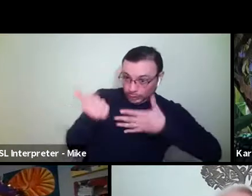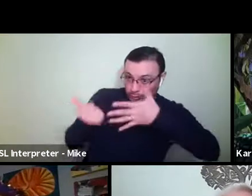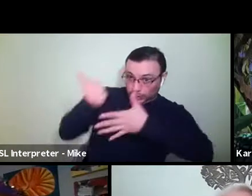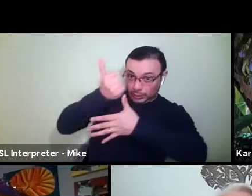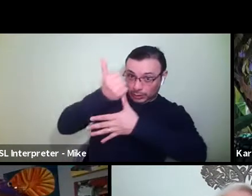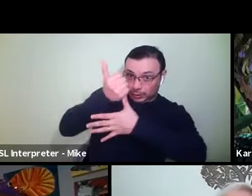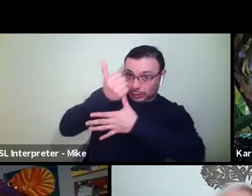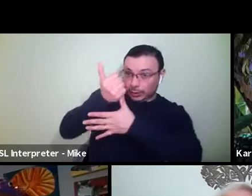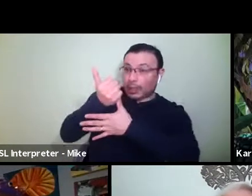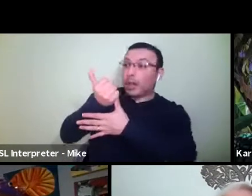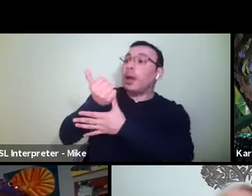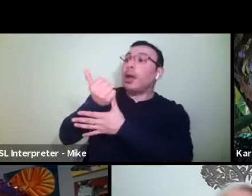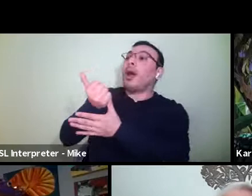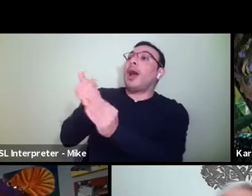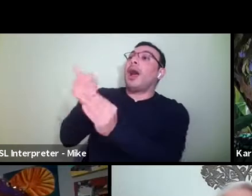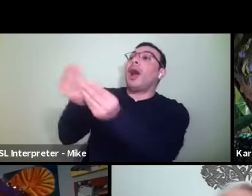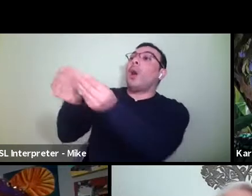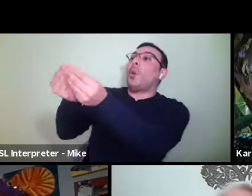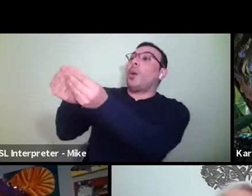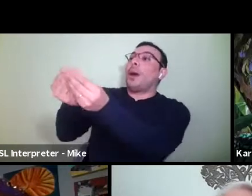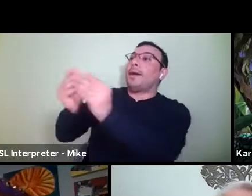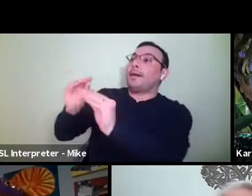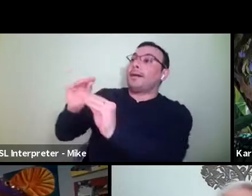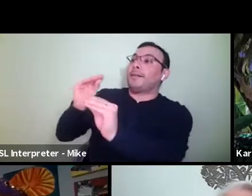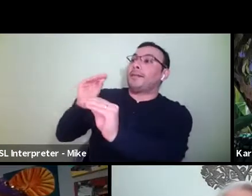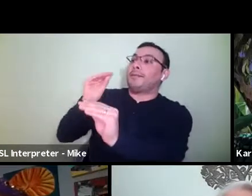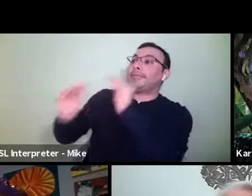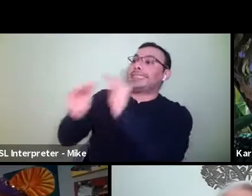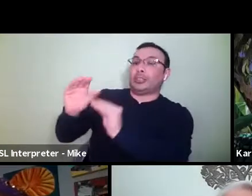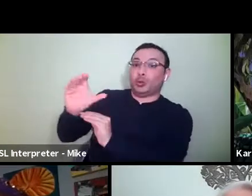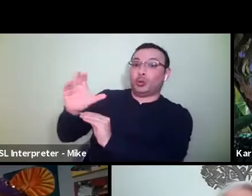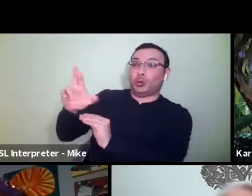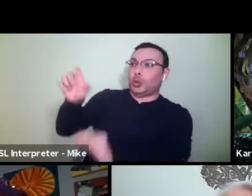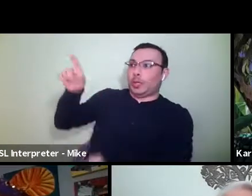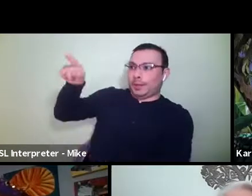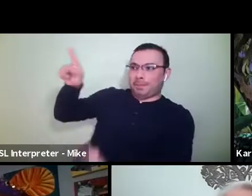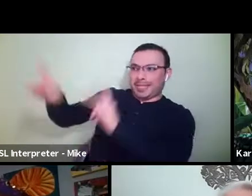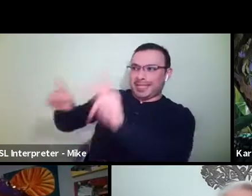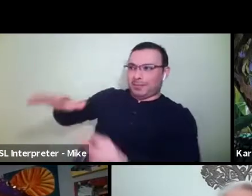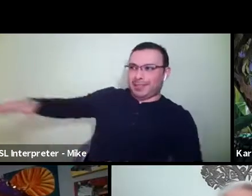And that would allow me the space to actually